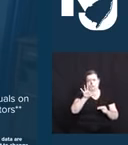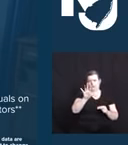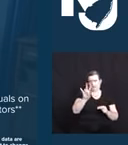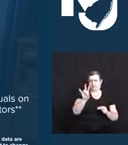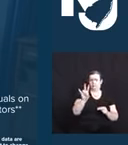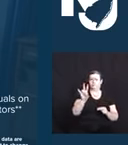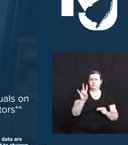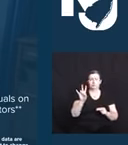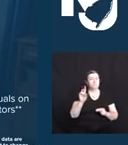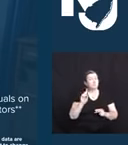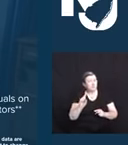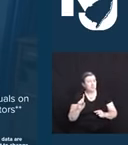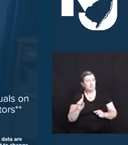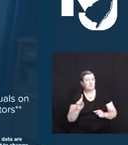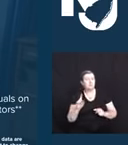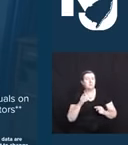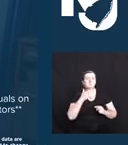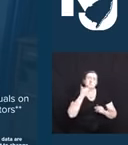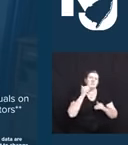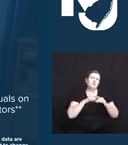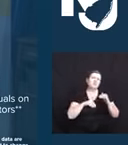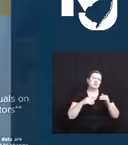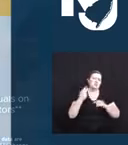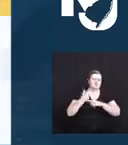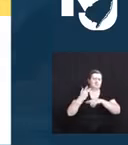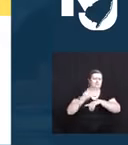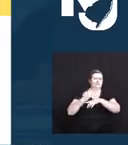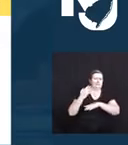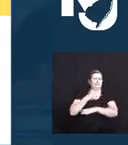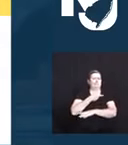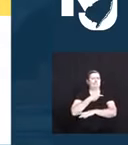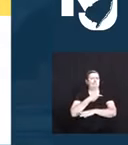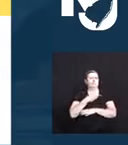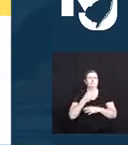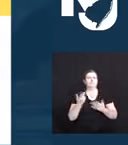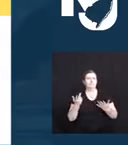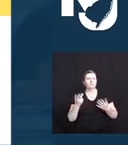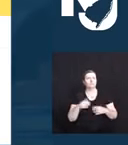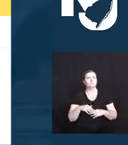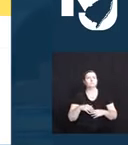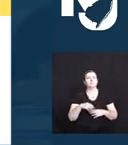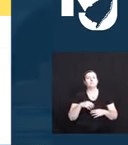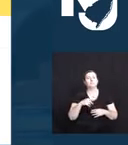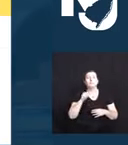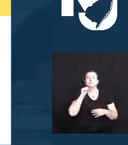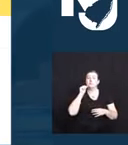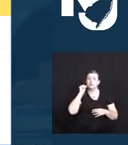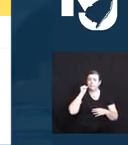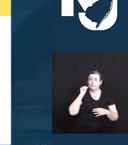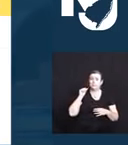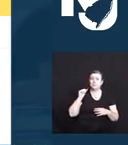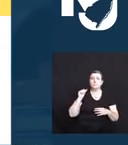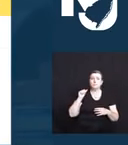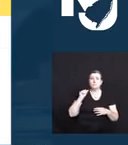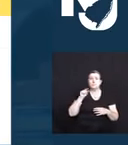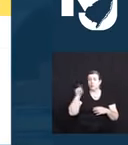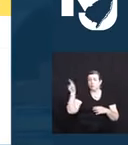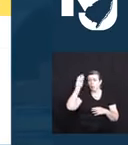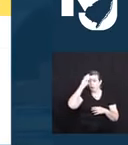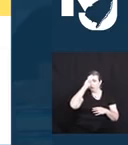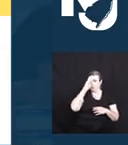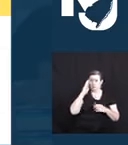still lower than we were even just 4 days ago. Across the day yesterday, our hospitals admitted